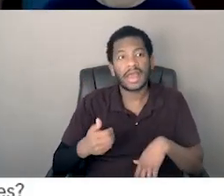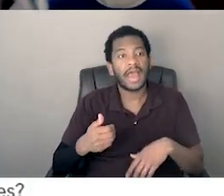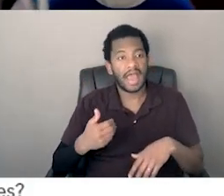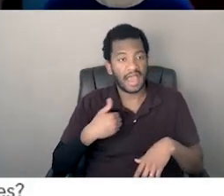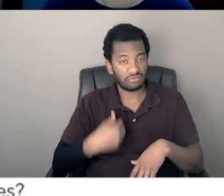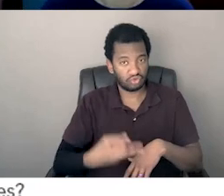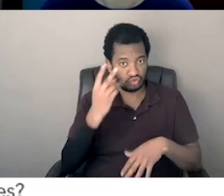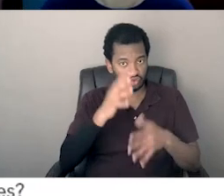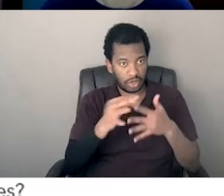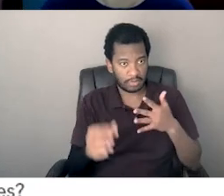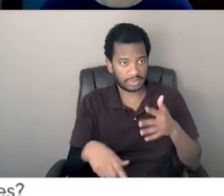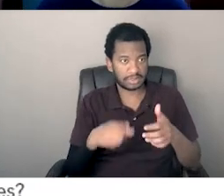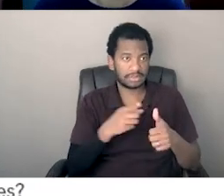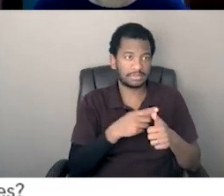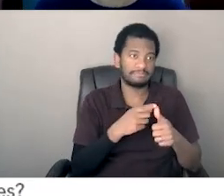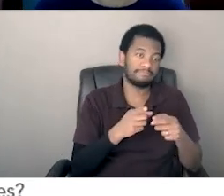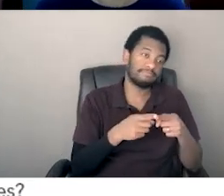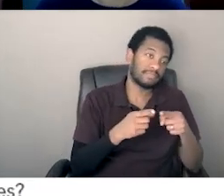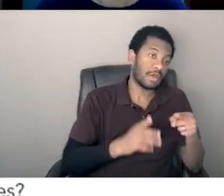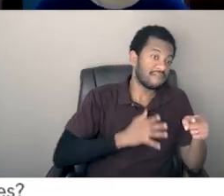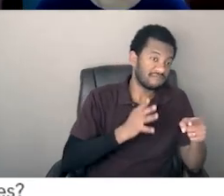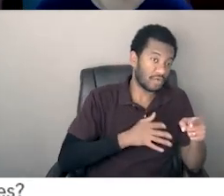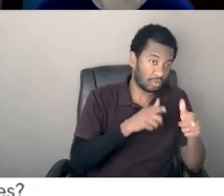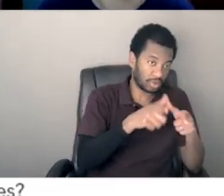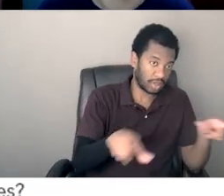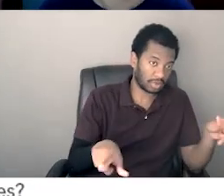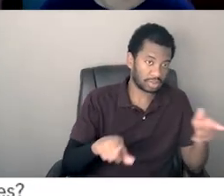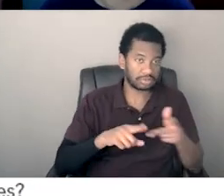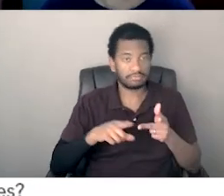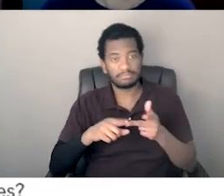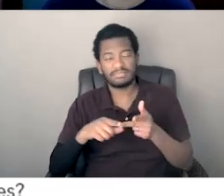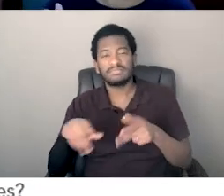I know the text is probably too small on your screen to read,